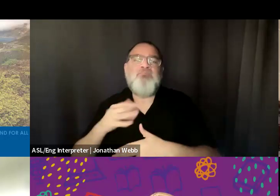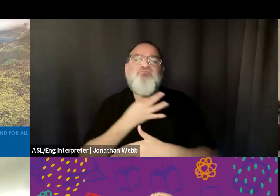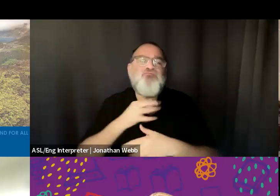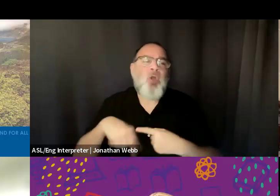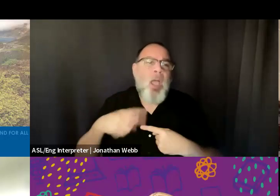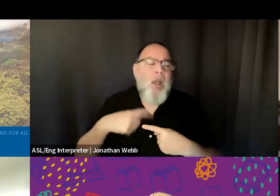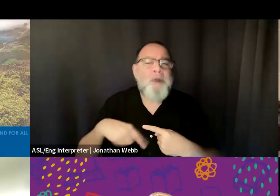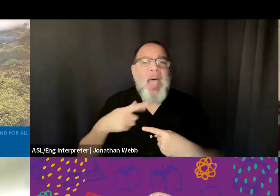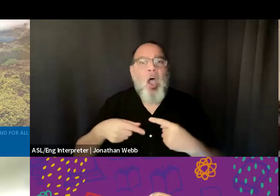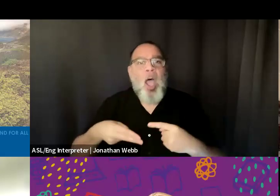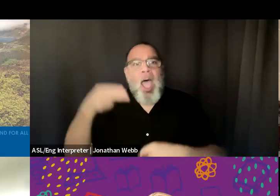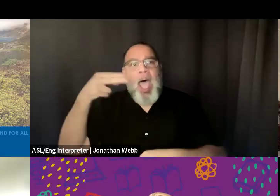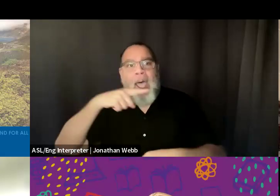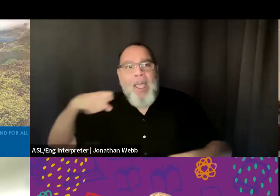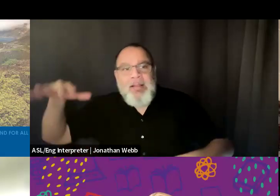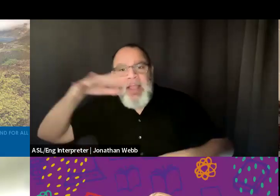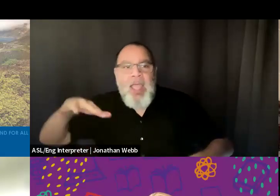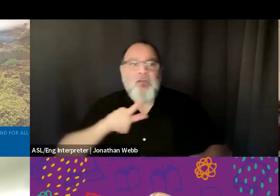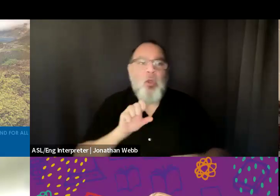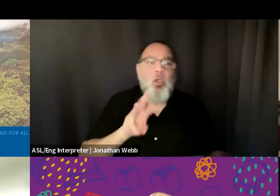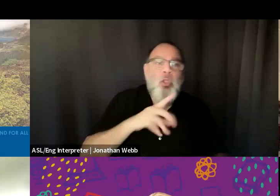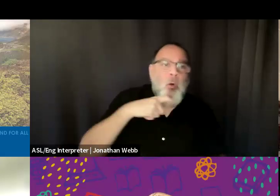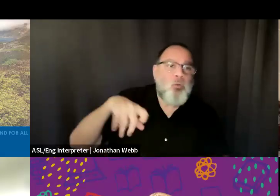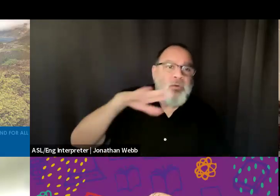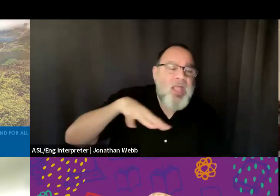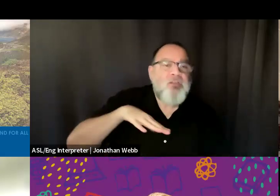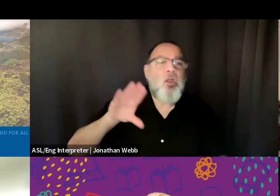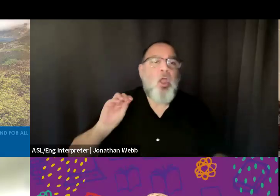and Coachella and Mecca and Rancho Mirage out here?